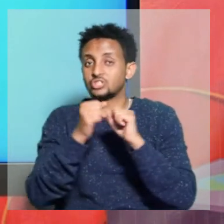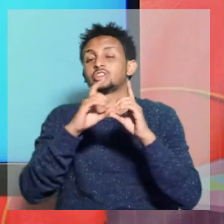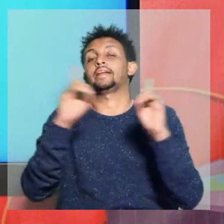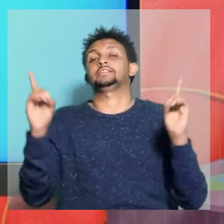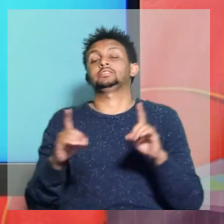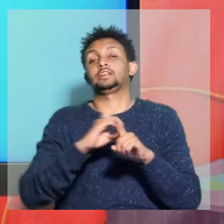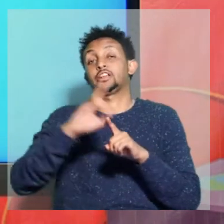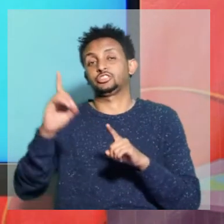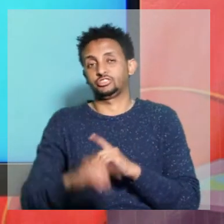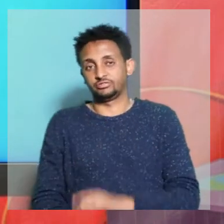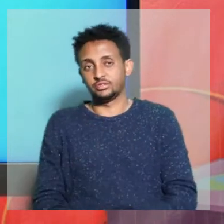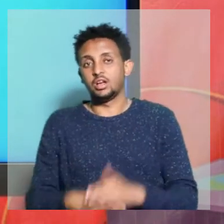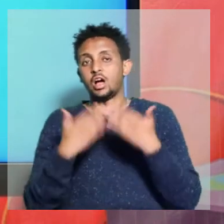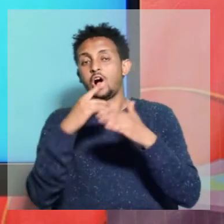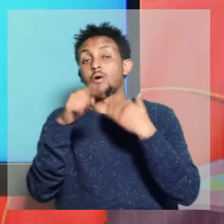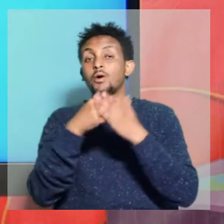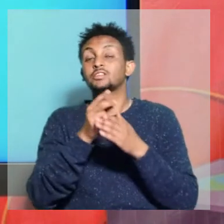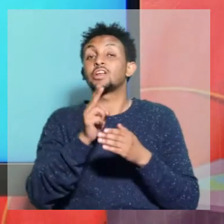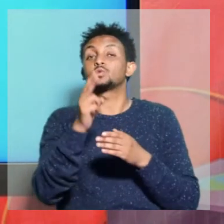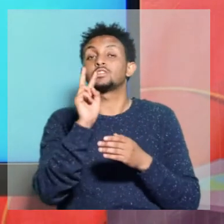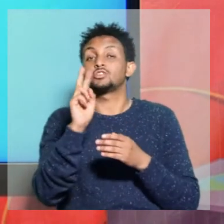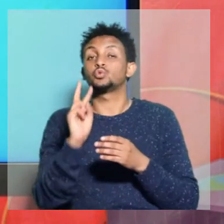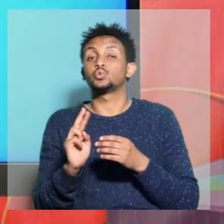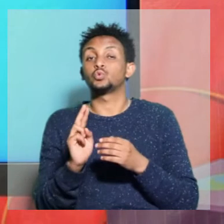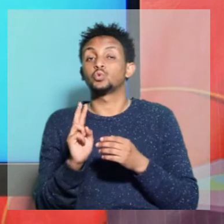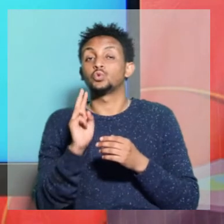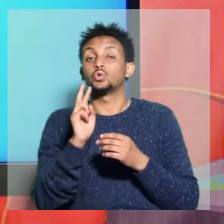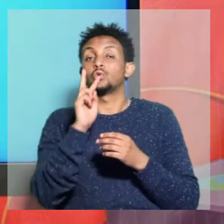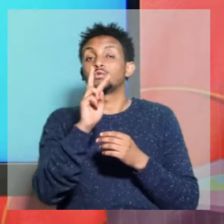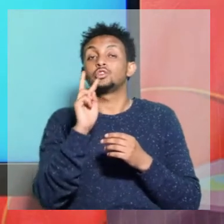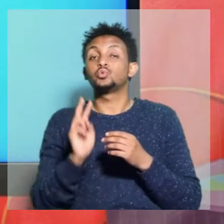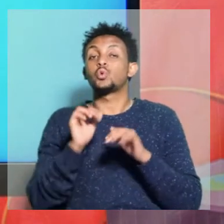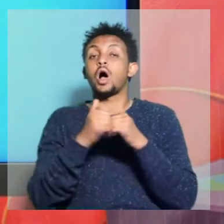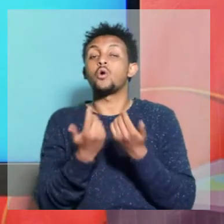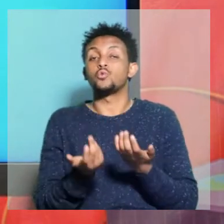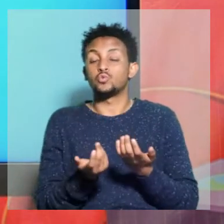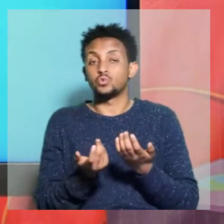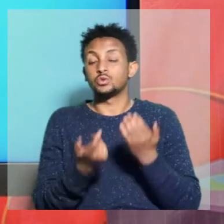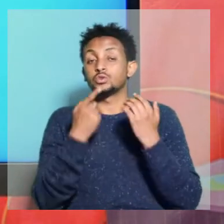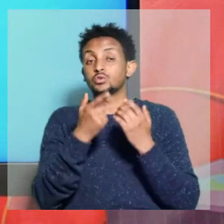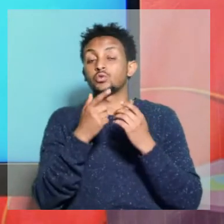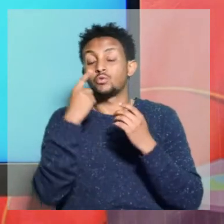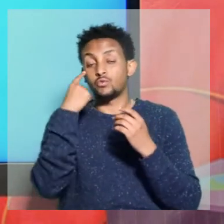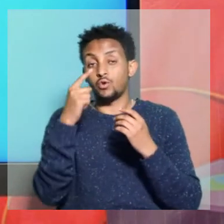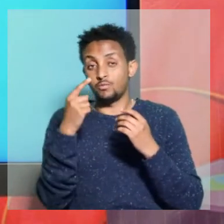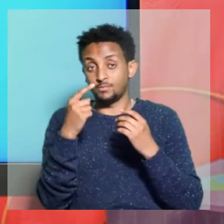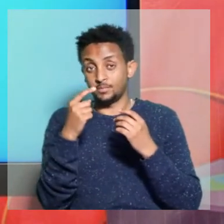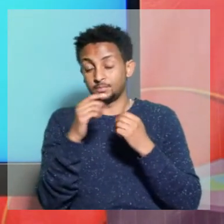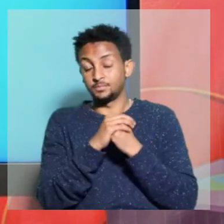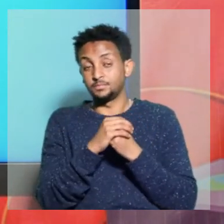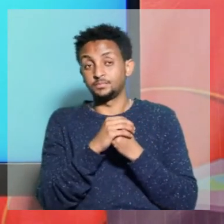direction. How about velocity v2? How do you determine velocity v2? So from